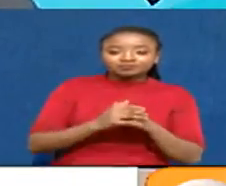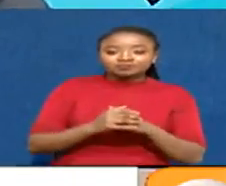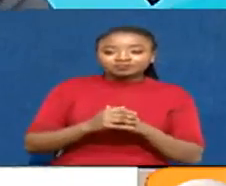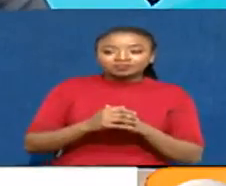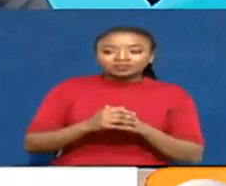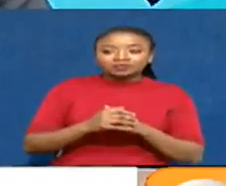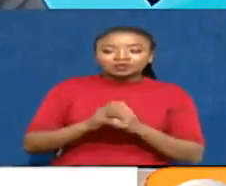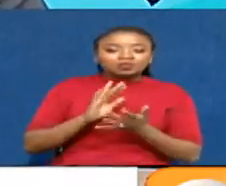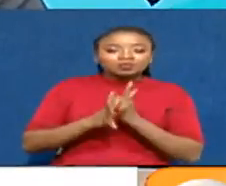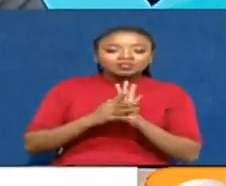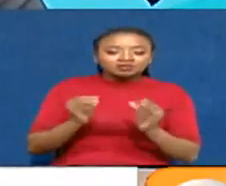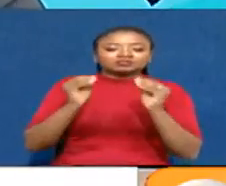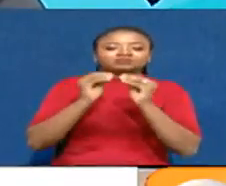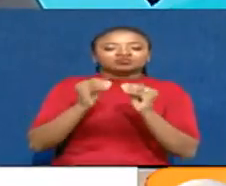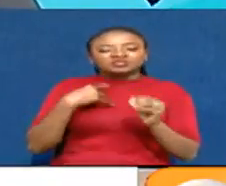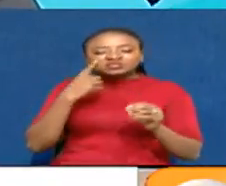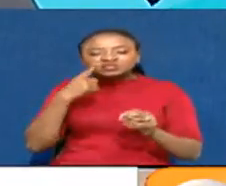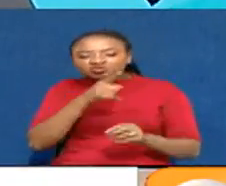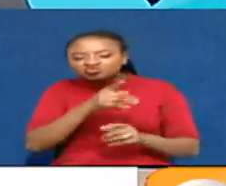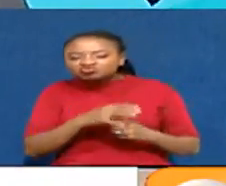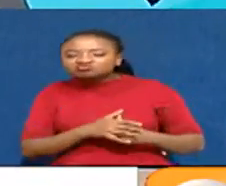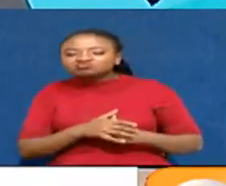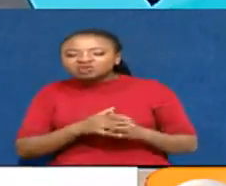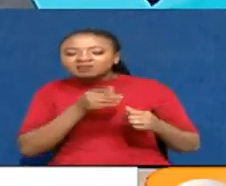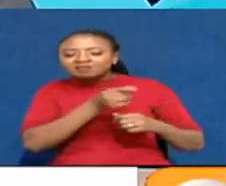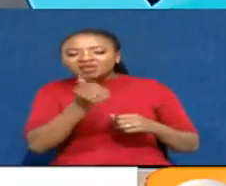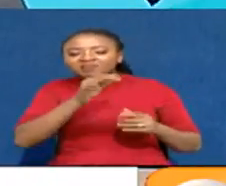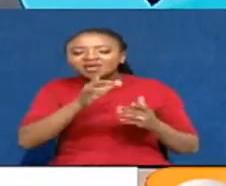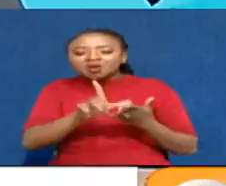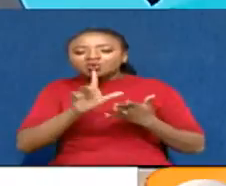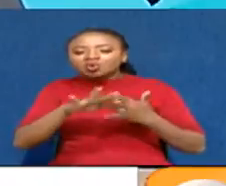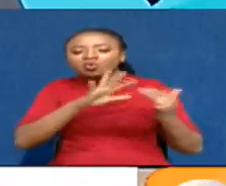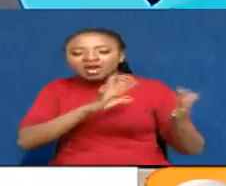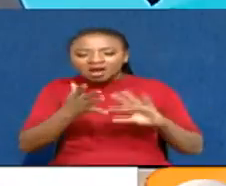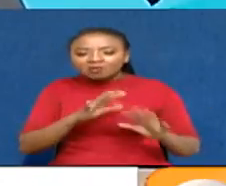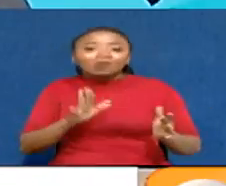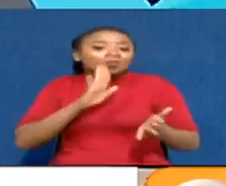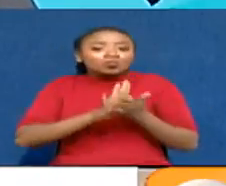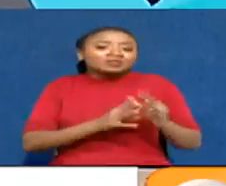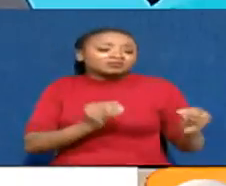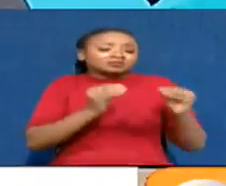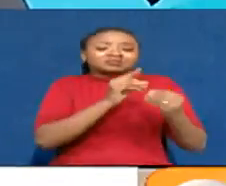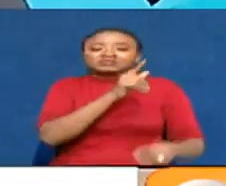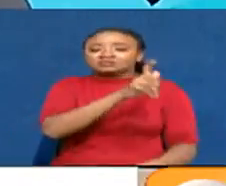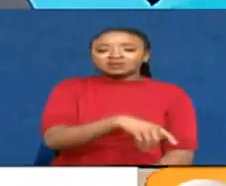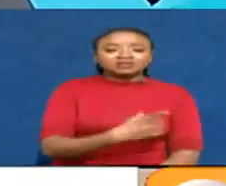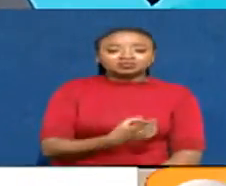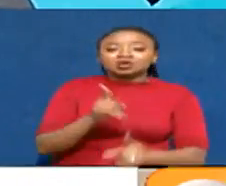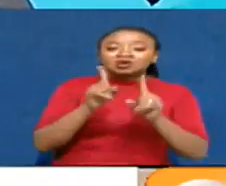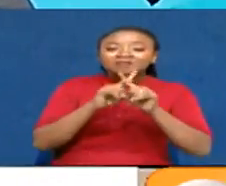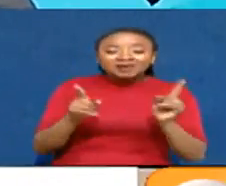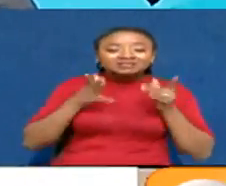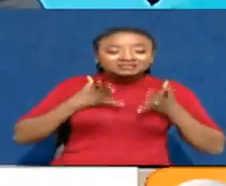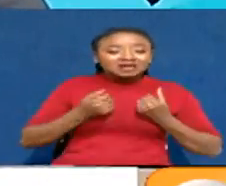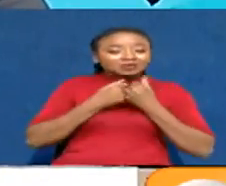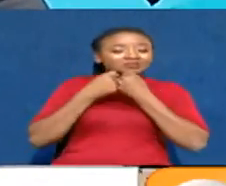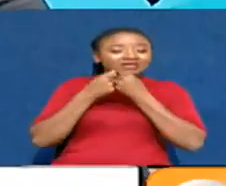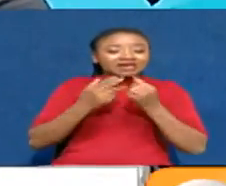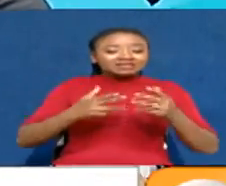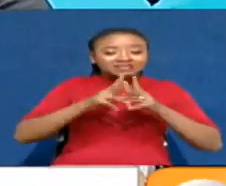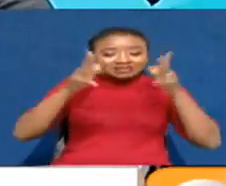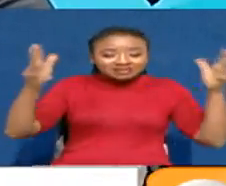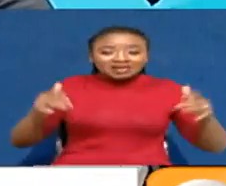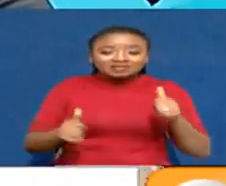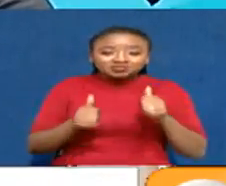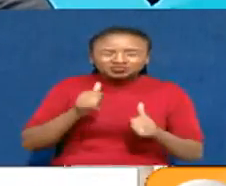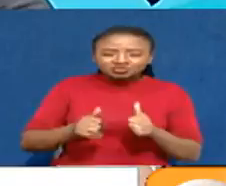meet an actual human being. The challenge is now this debt shaming, right? This debt shaming is being performed by two